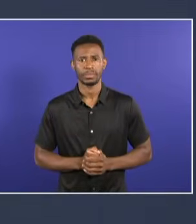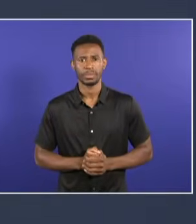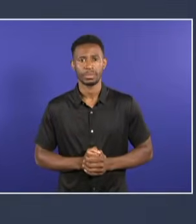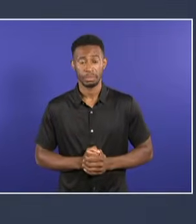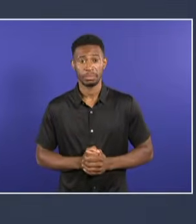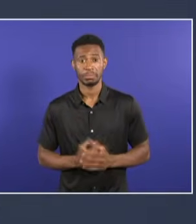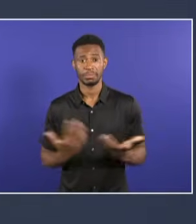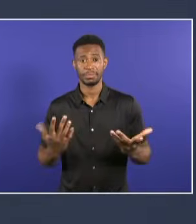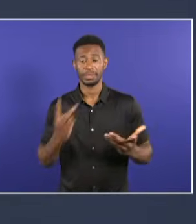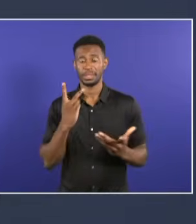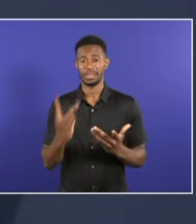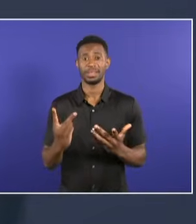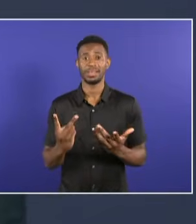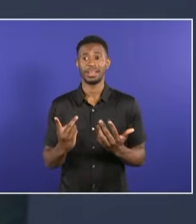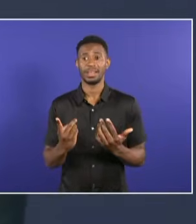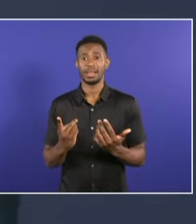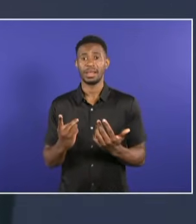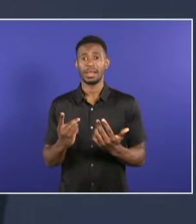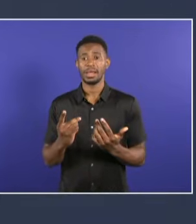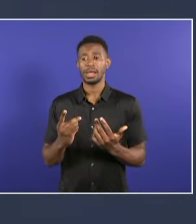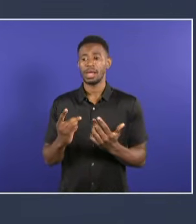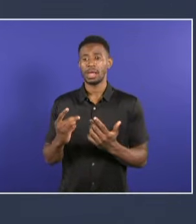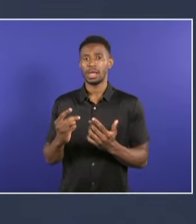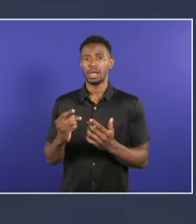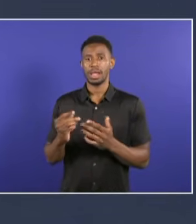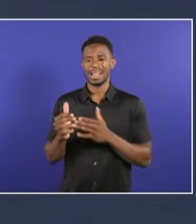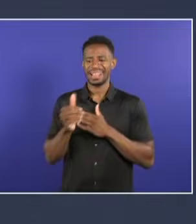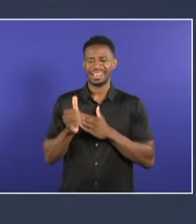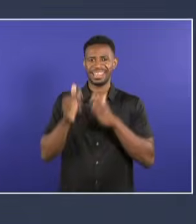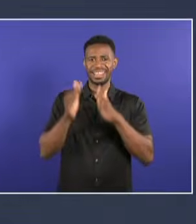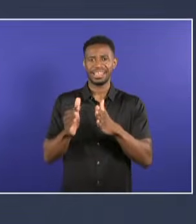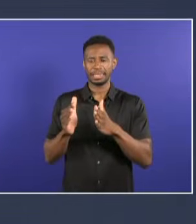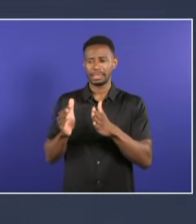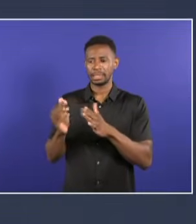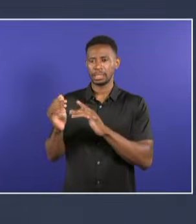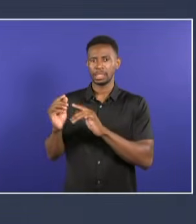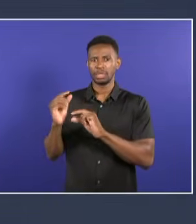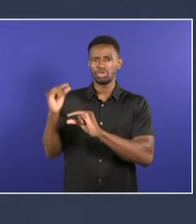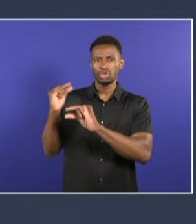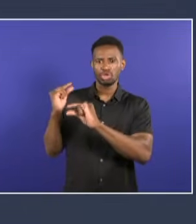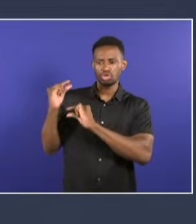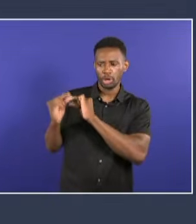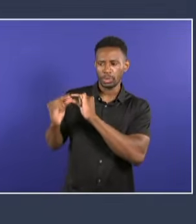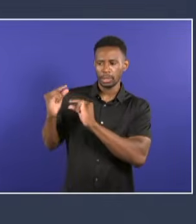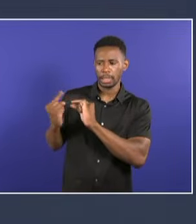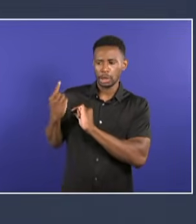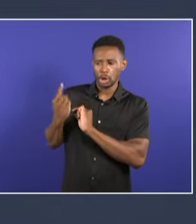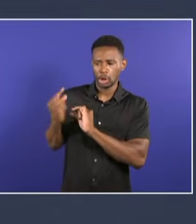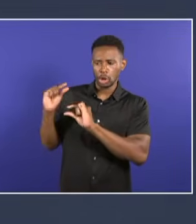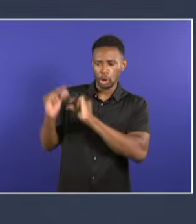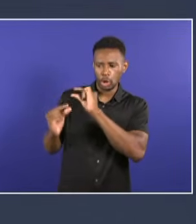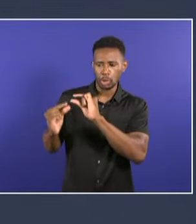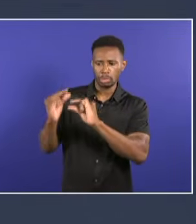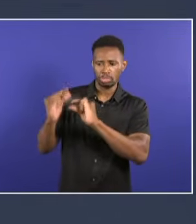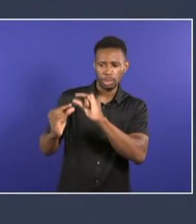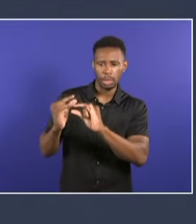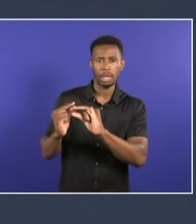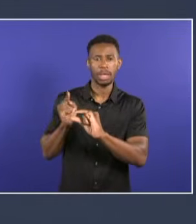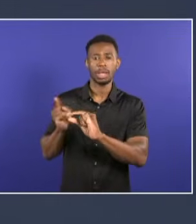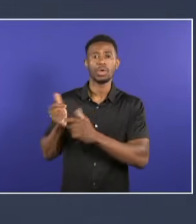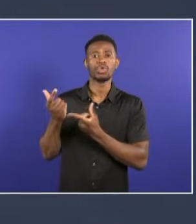You see, friends, each generation of leaders has built something that the next generation could build on. Each